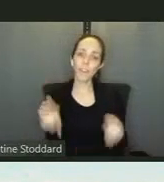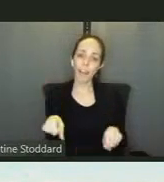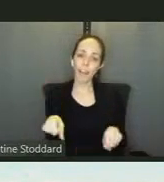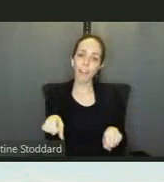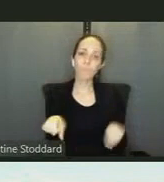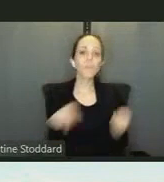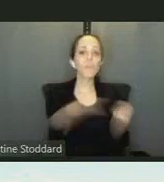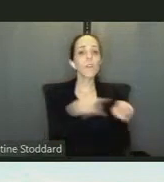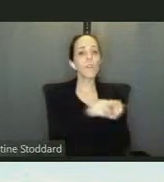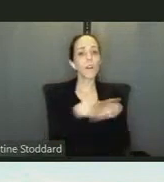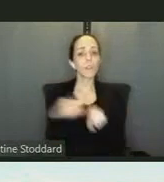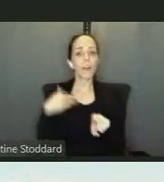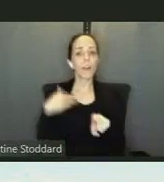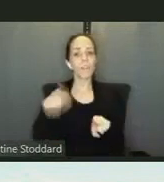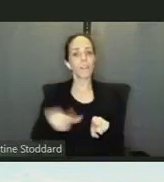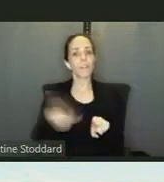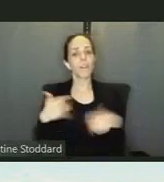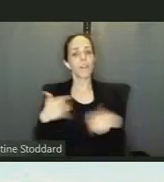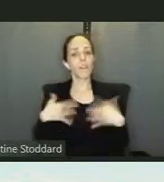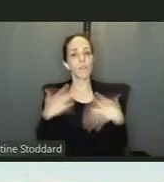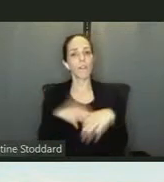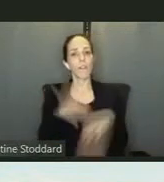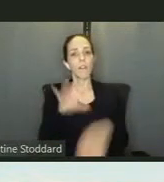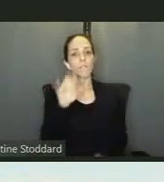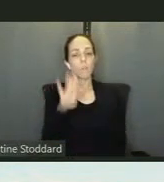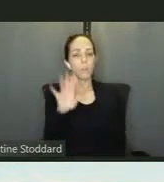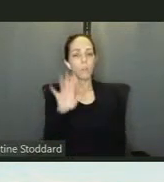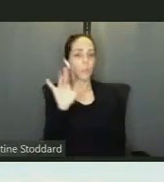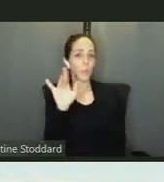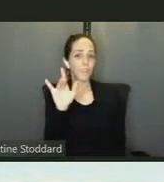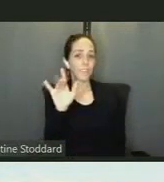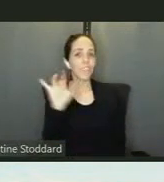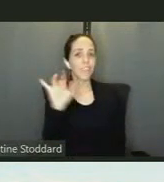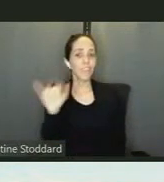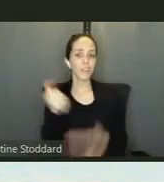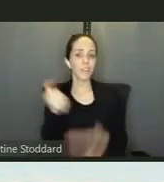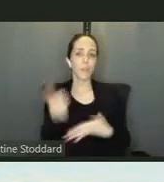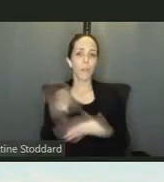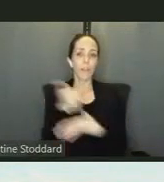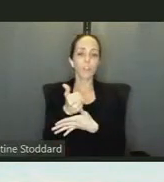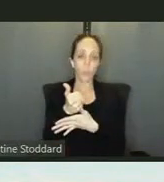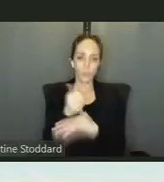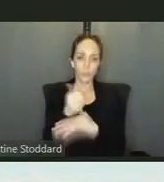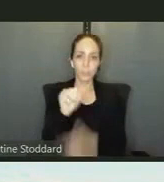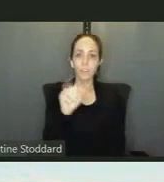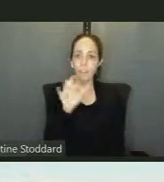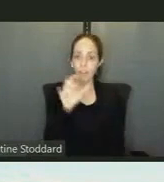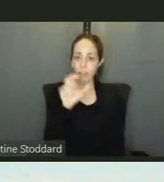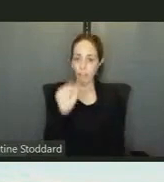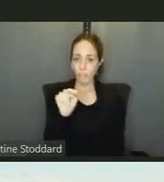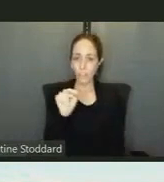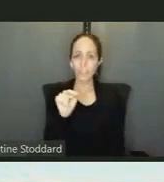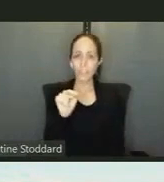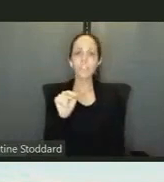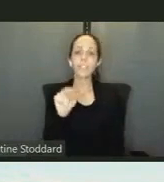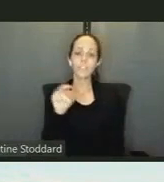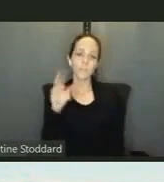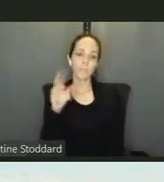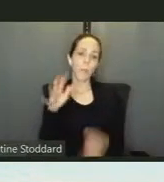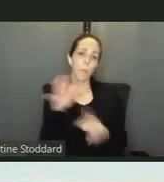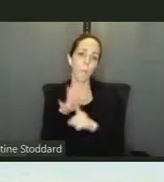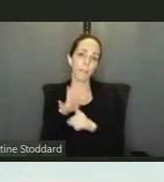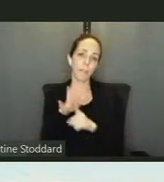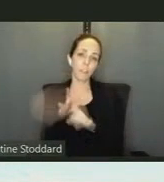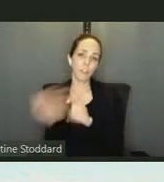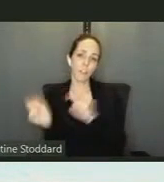have another event on the February 25th. That event is prioritizing our African immigrant and refugee population. And we have an event